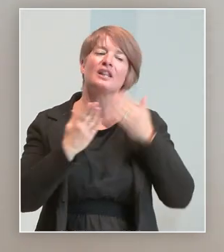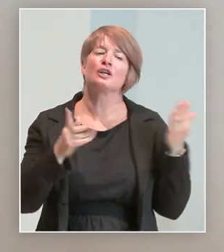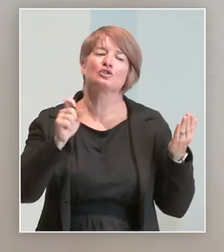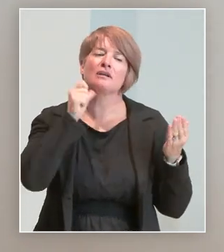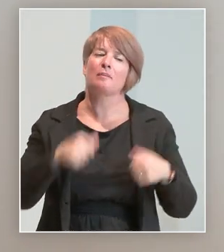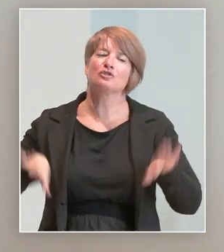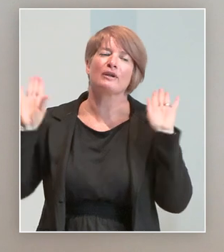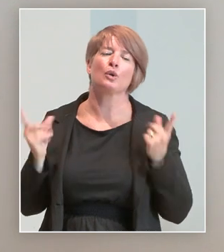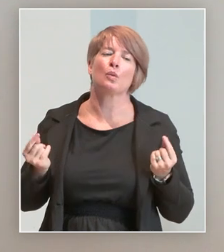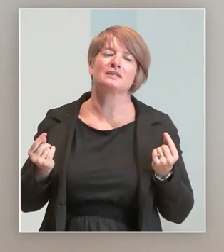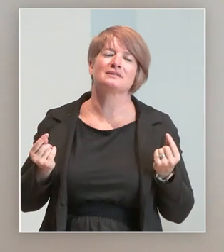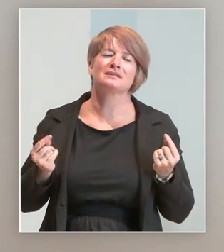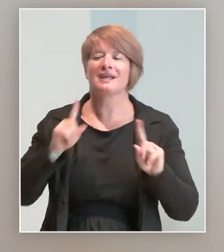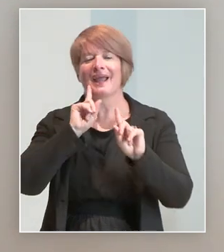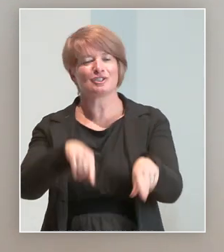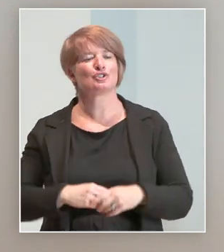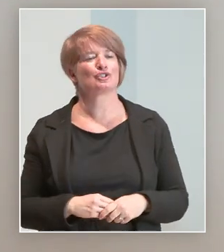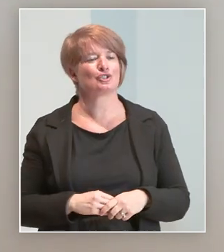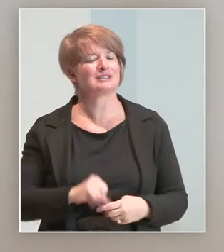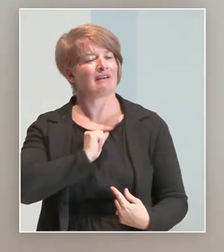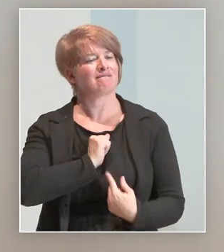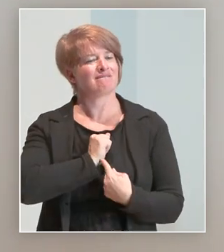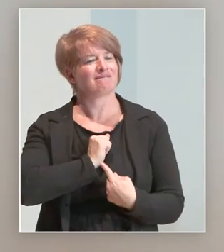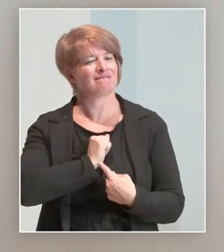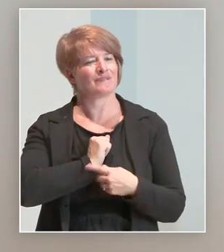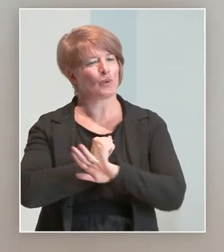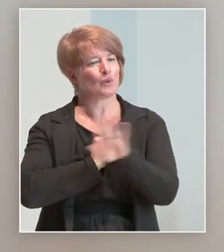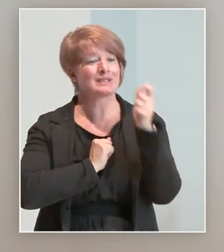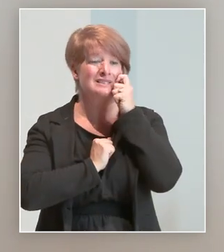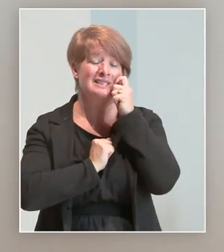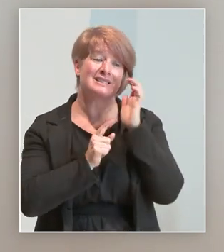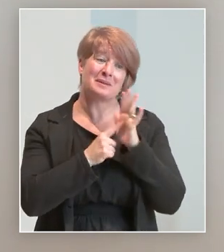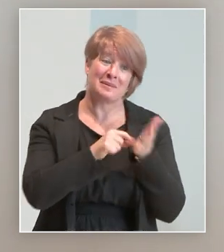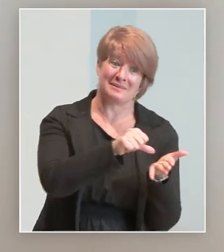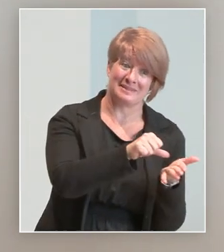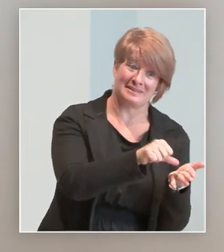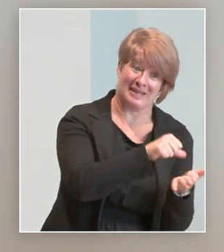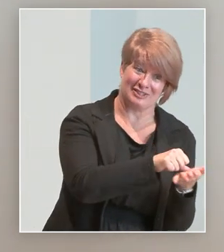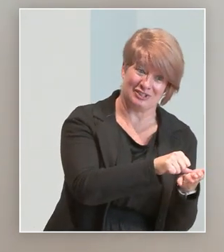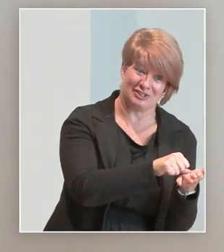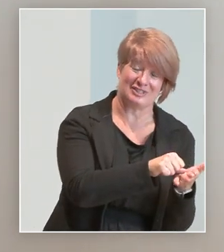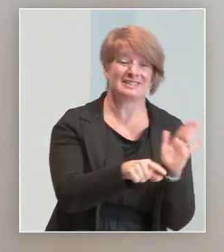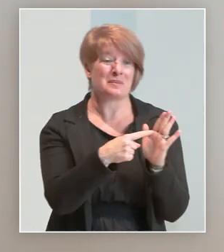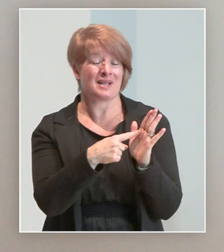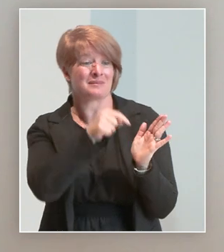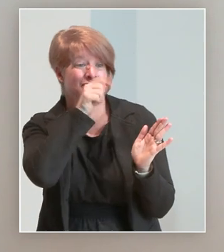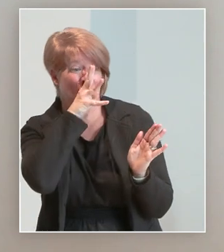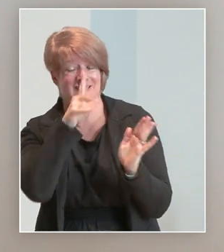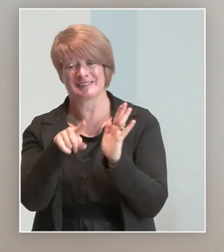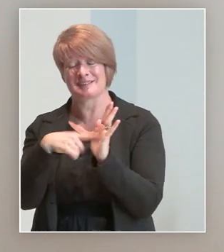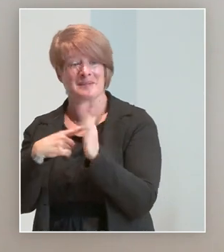be surrendered? Answer: the self whose skin is sometimes a page, sometimes voice, other